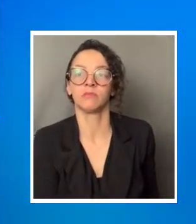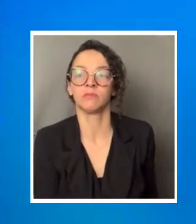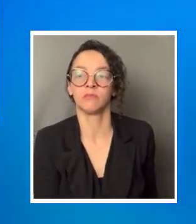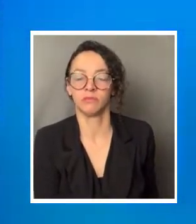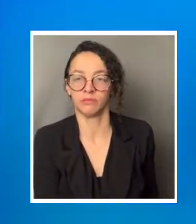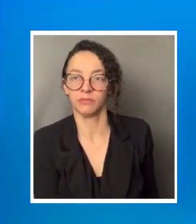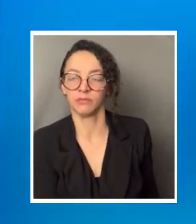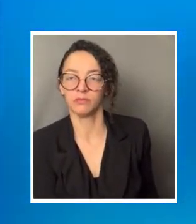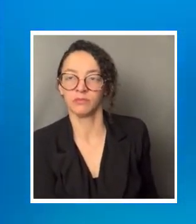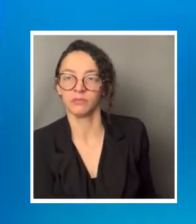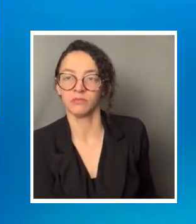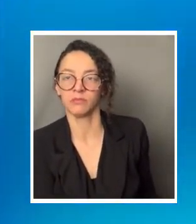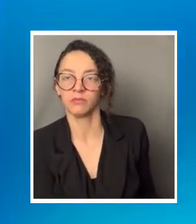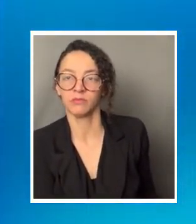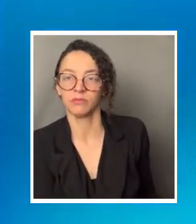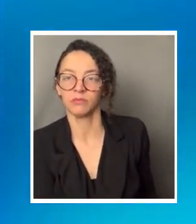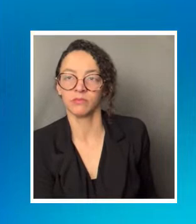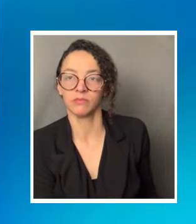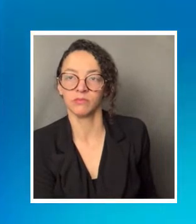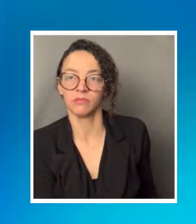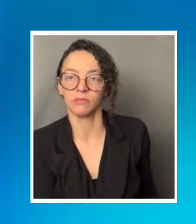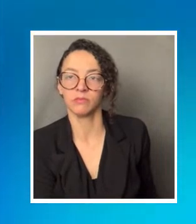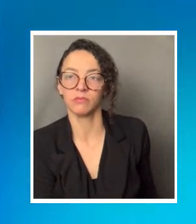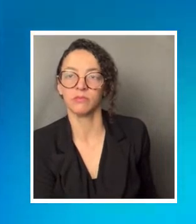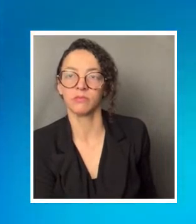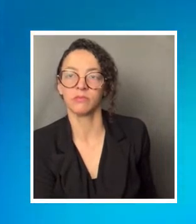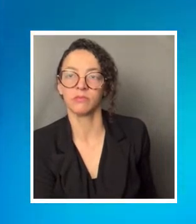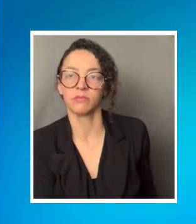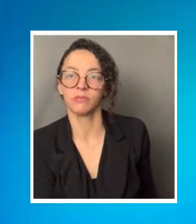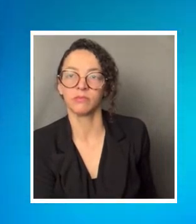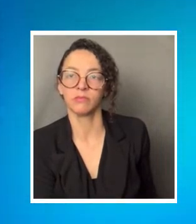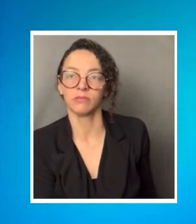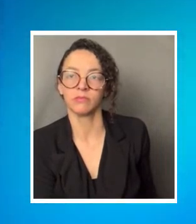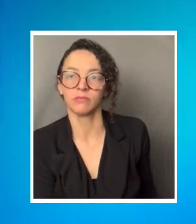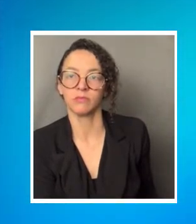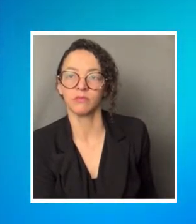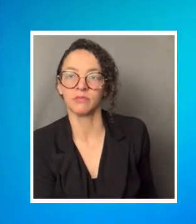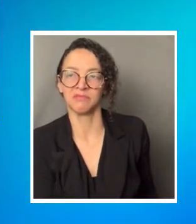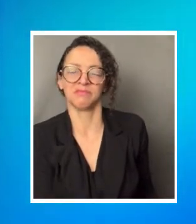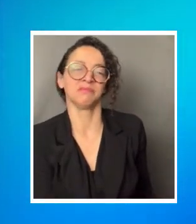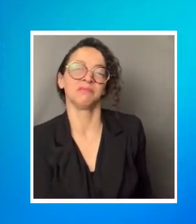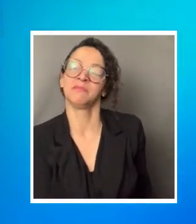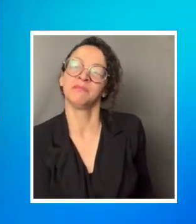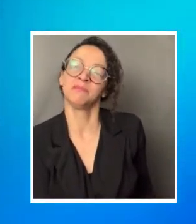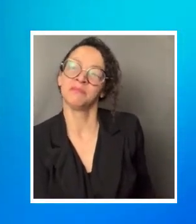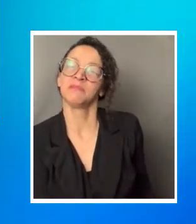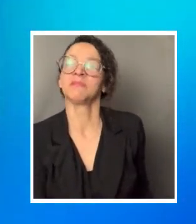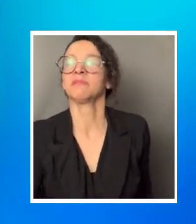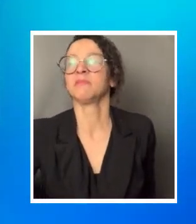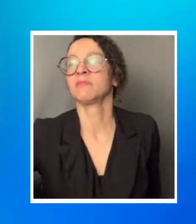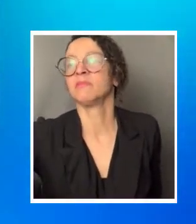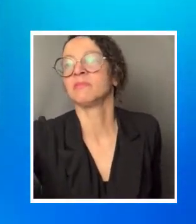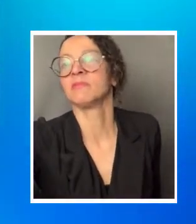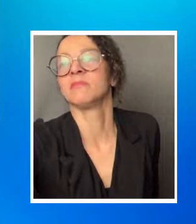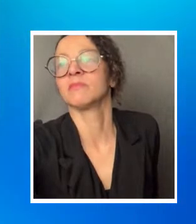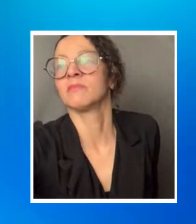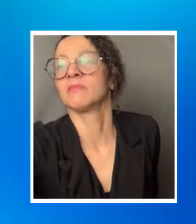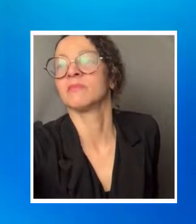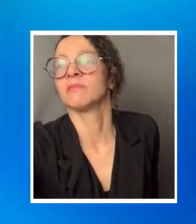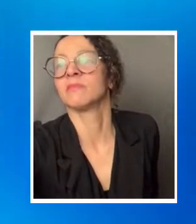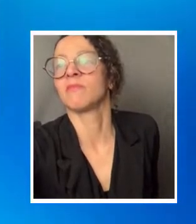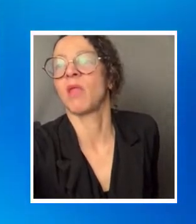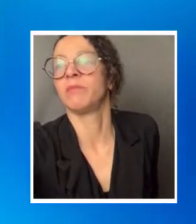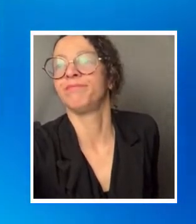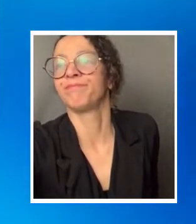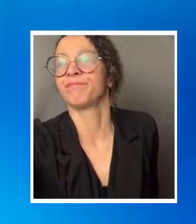like 2 hours straight, 3 hours straight of signing, where you're just going to do the best you can to give that ADA compliance to the consumer that's watching these videos.